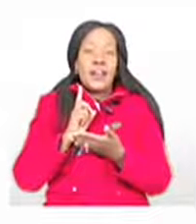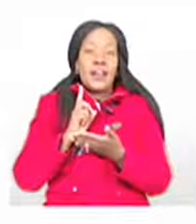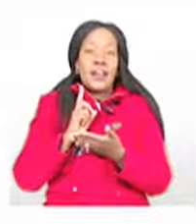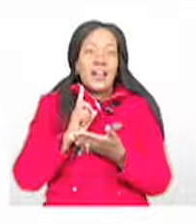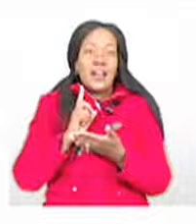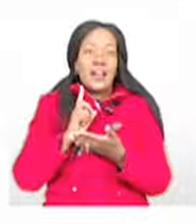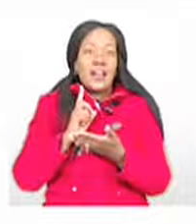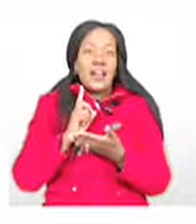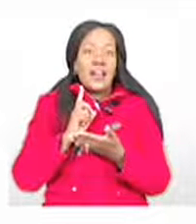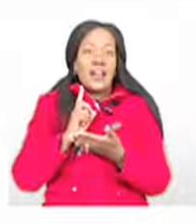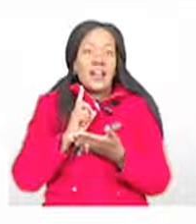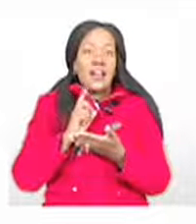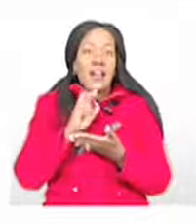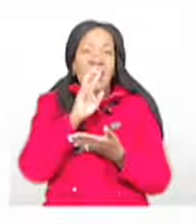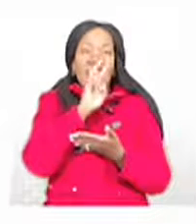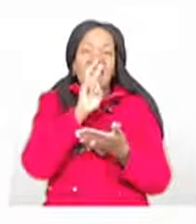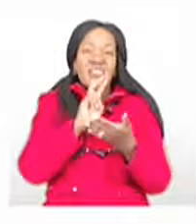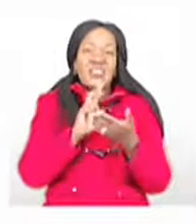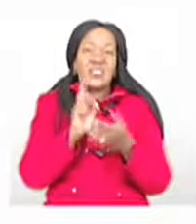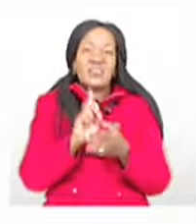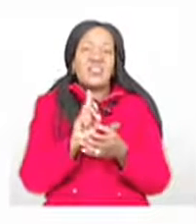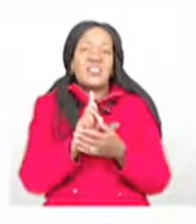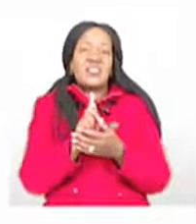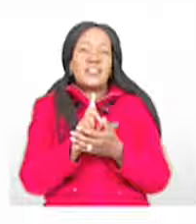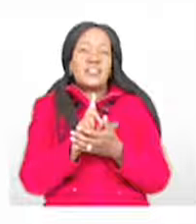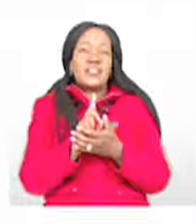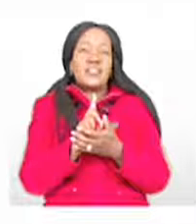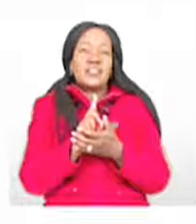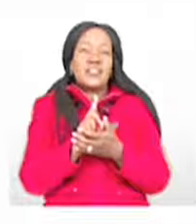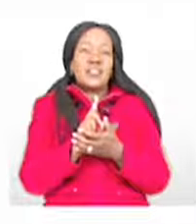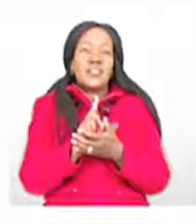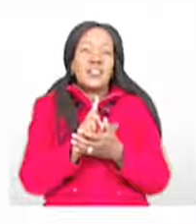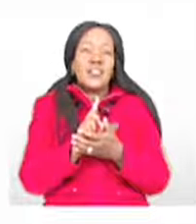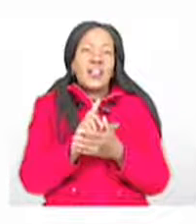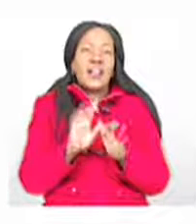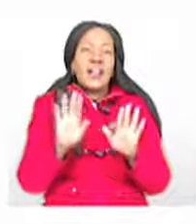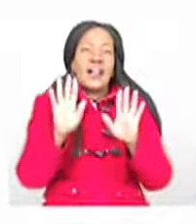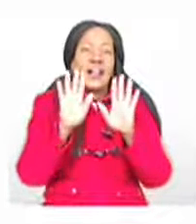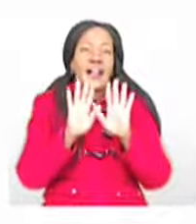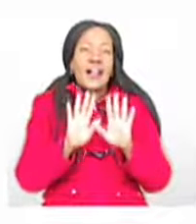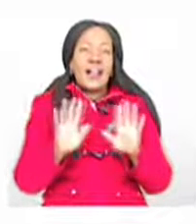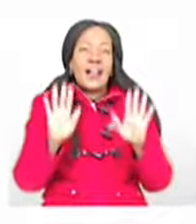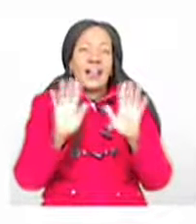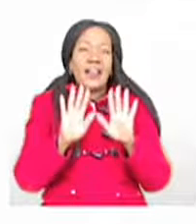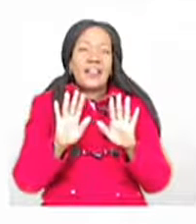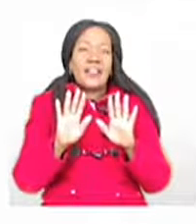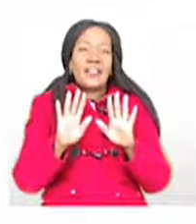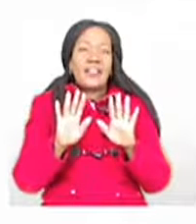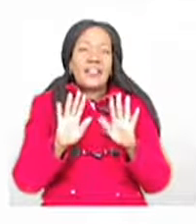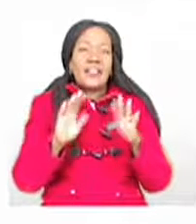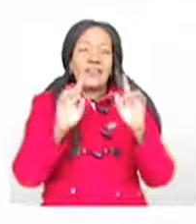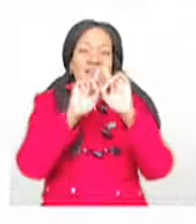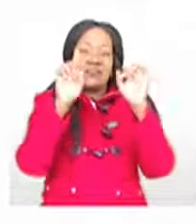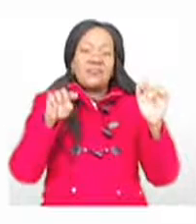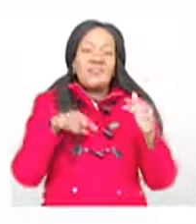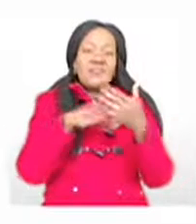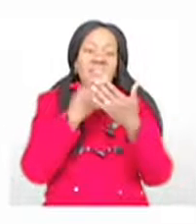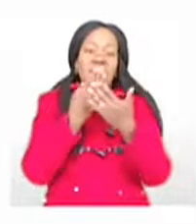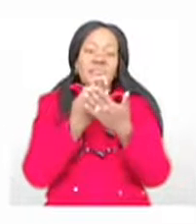will read the instructions. The instructions say, color in the